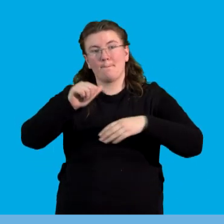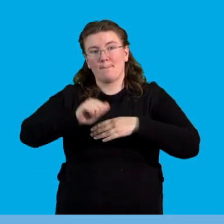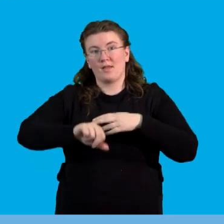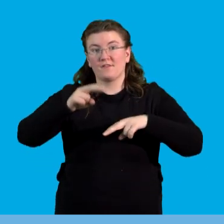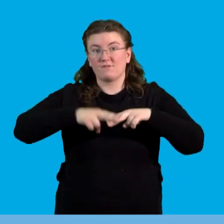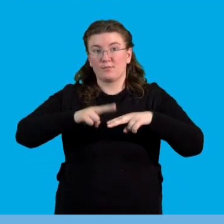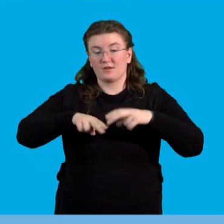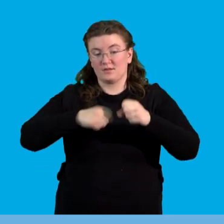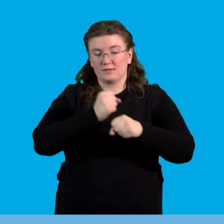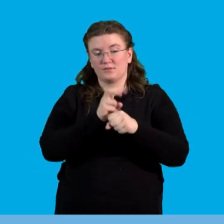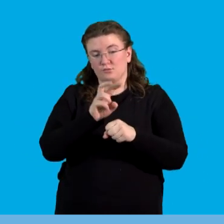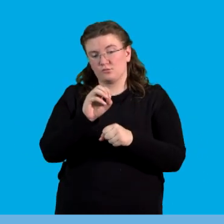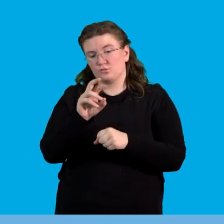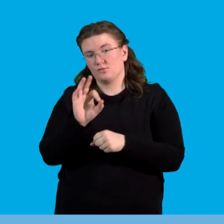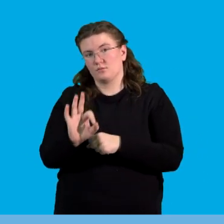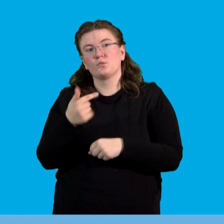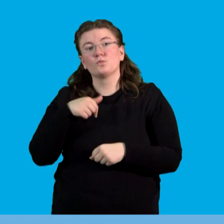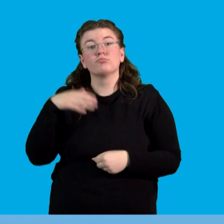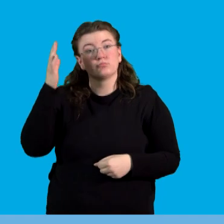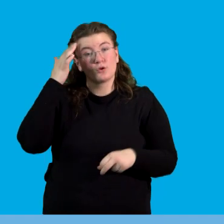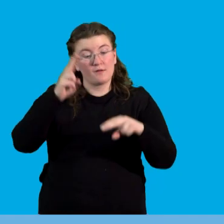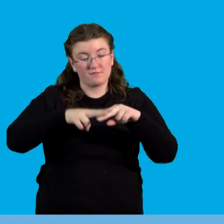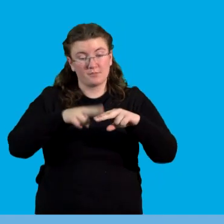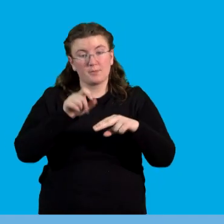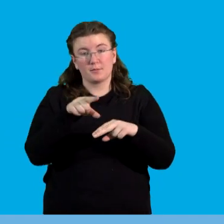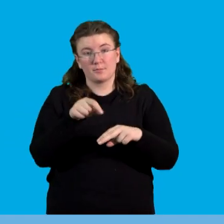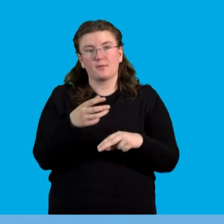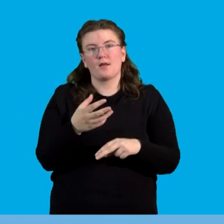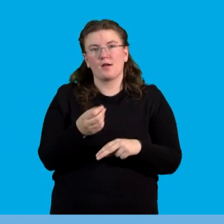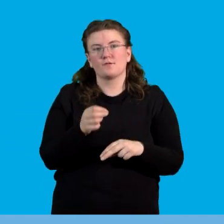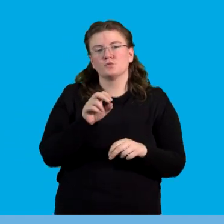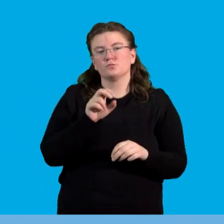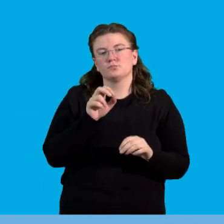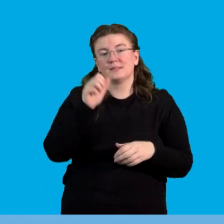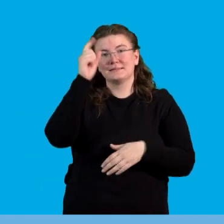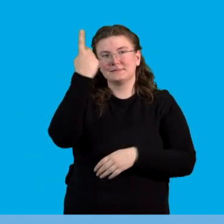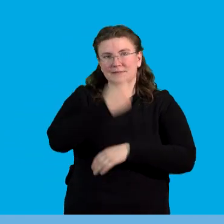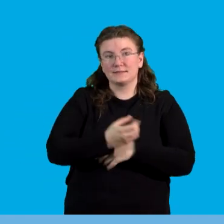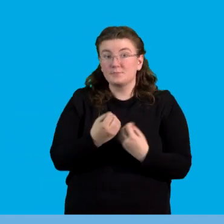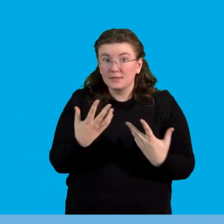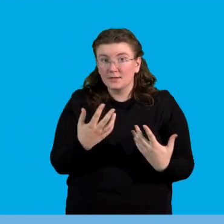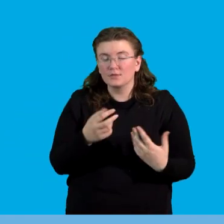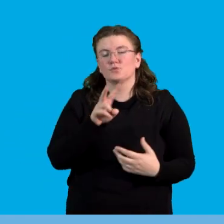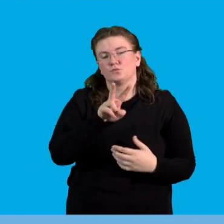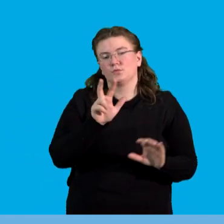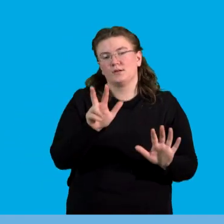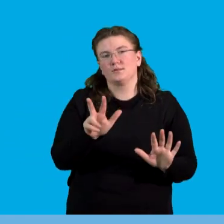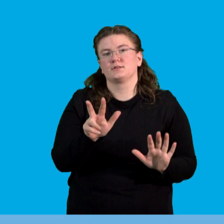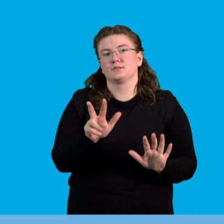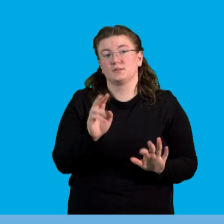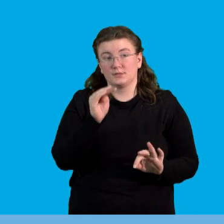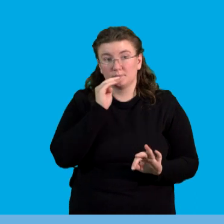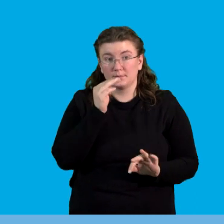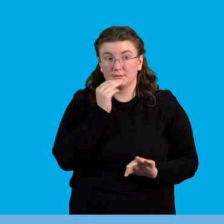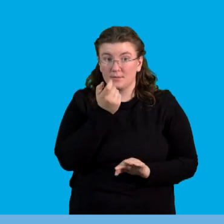geyser during the month of February 2023, we know that February 2023 had 28 days. So that